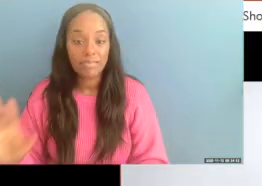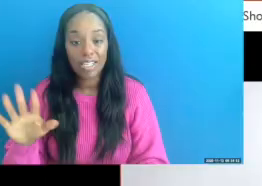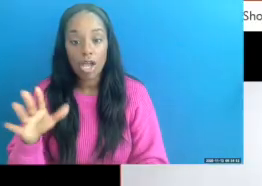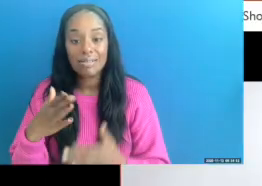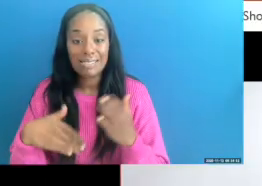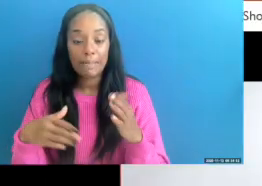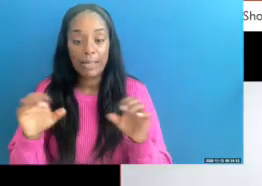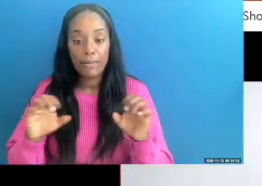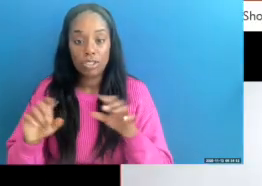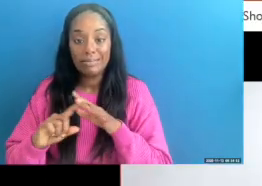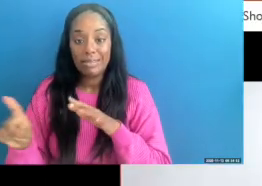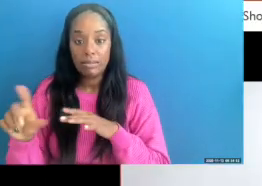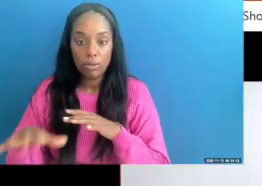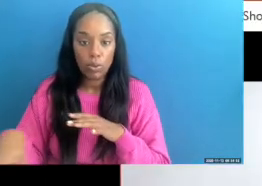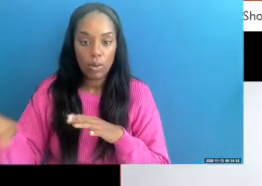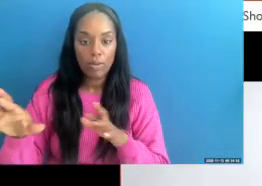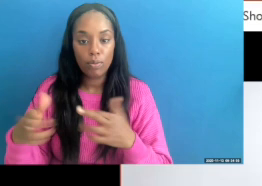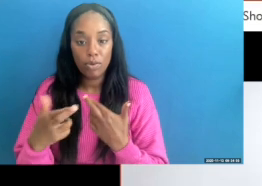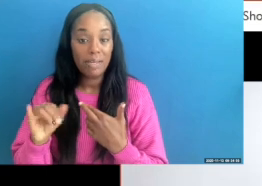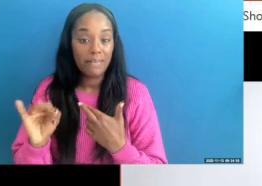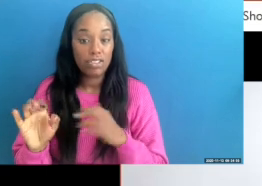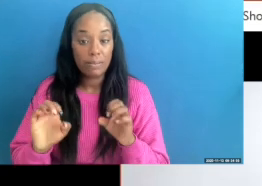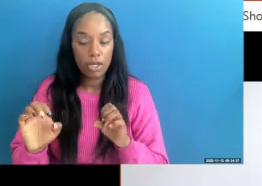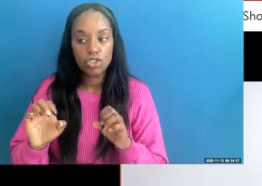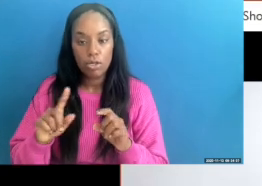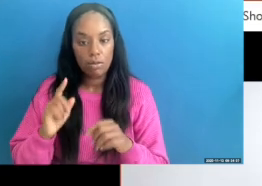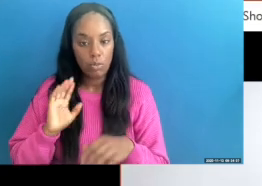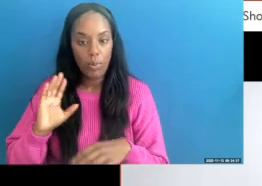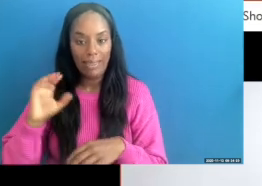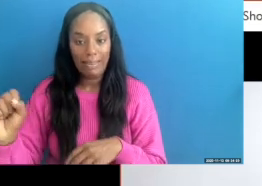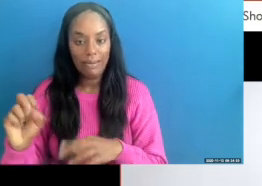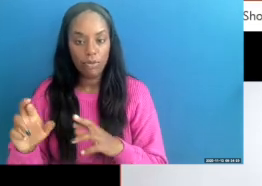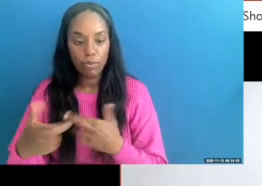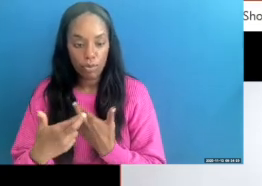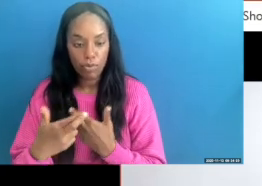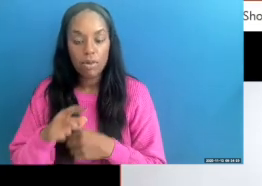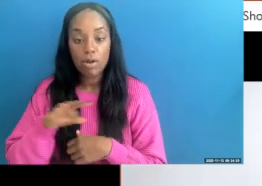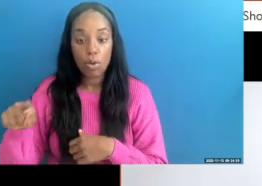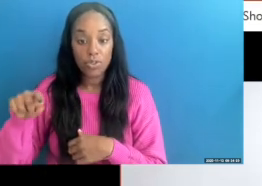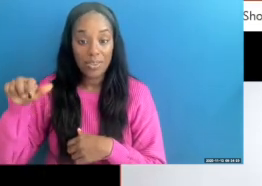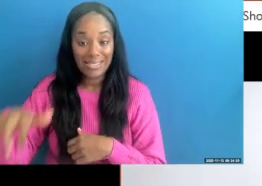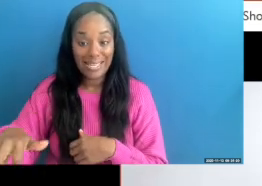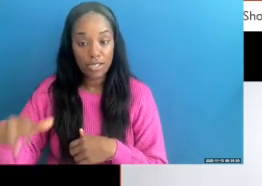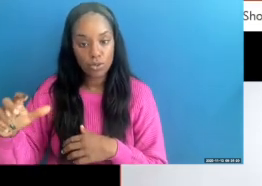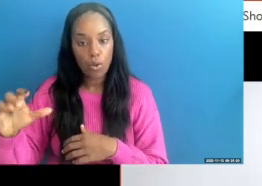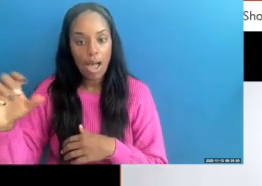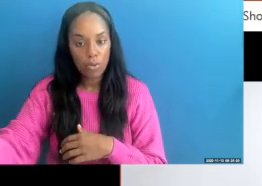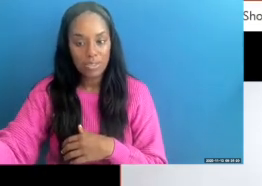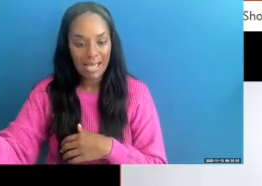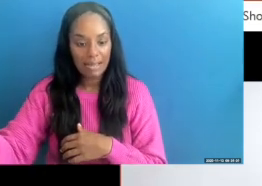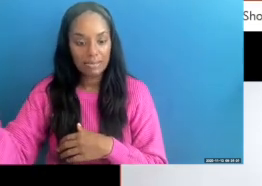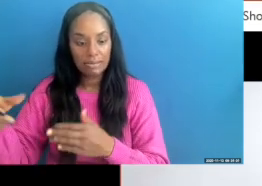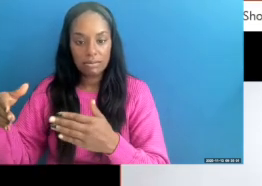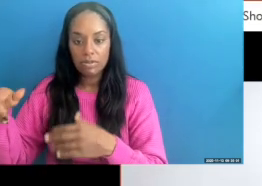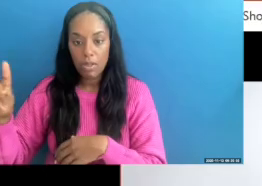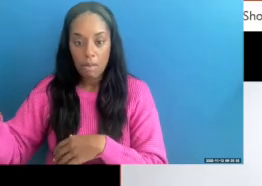emergency, we do exit the room, go to the stairwell and first floor, and then exit to the park that's kitty corner to the building.